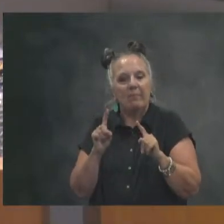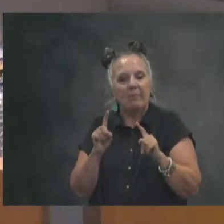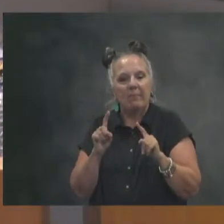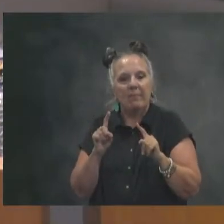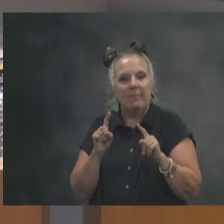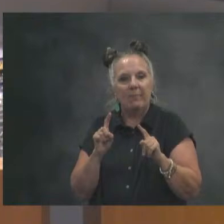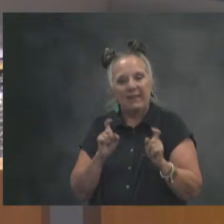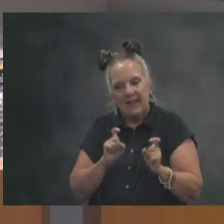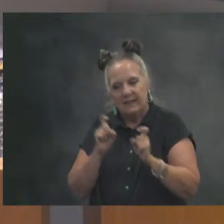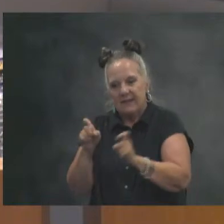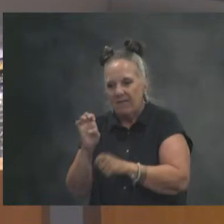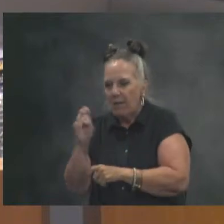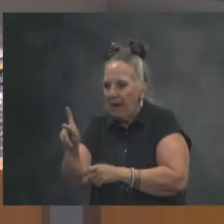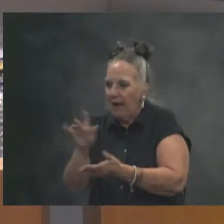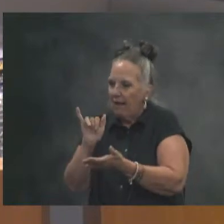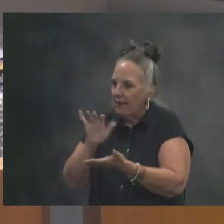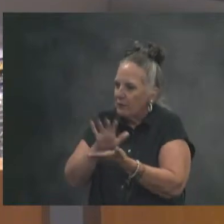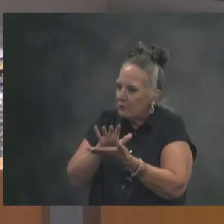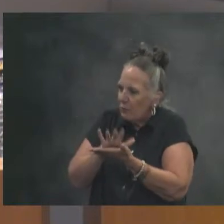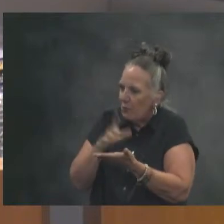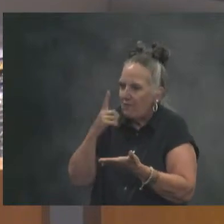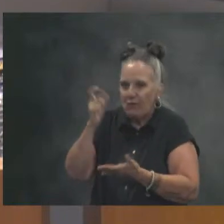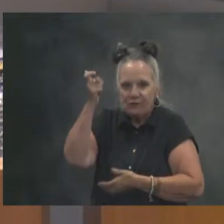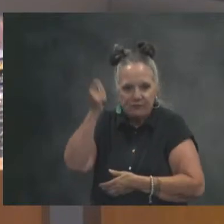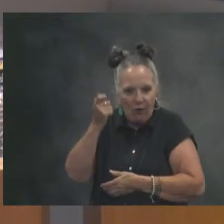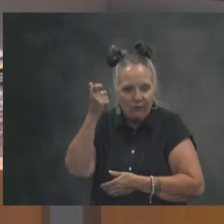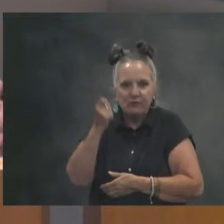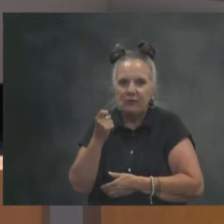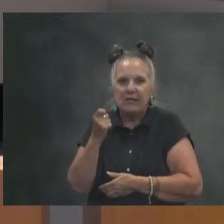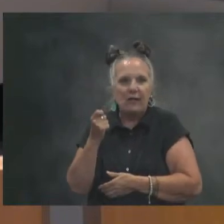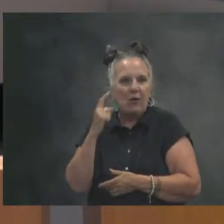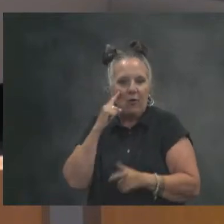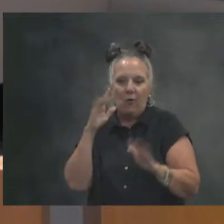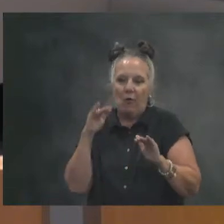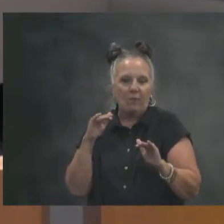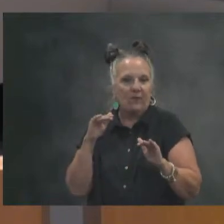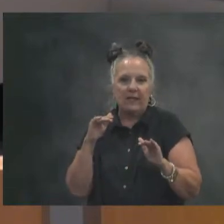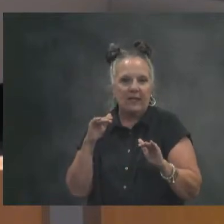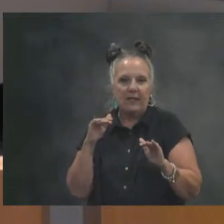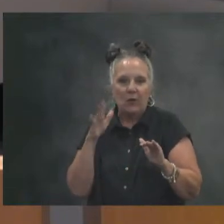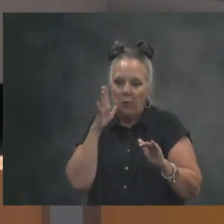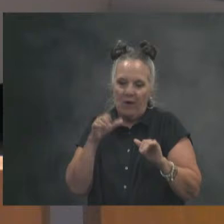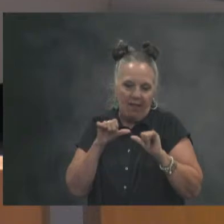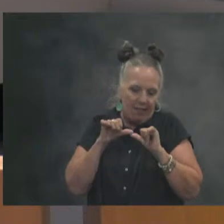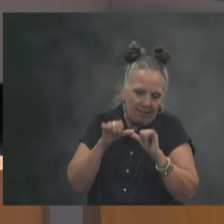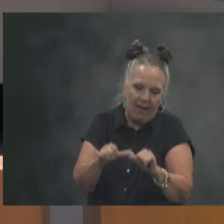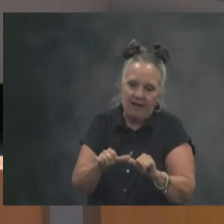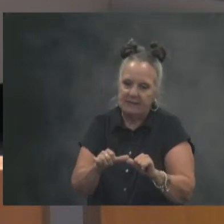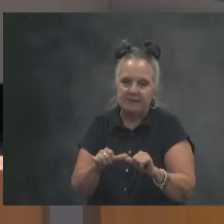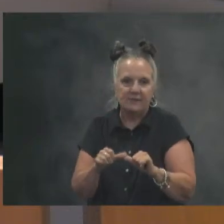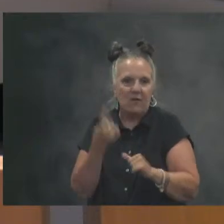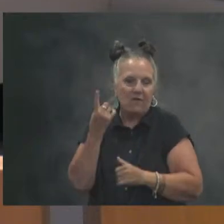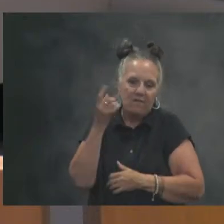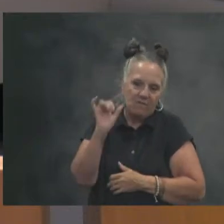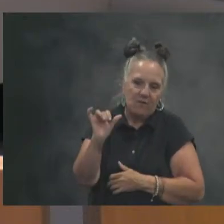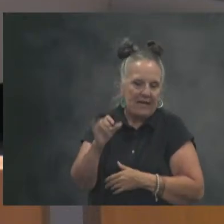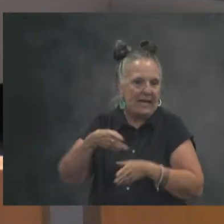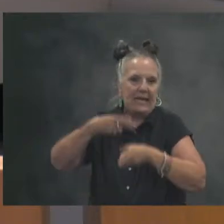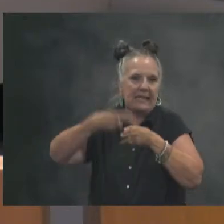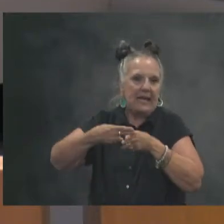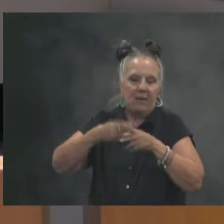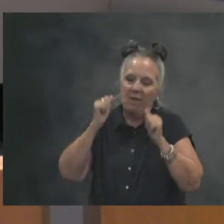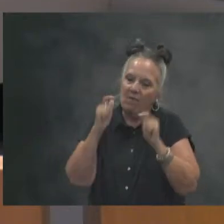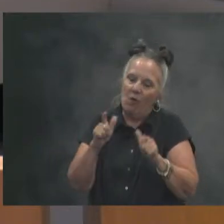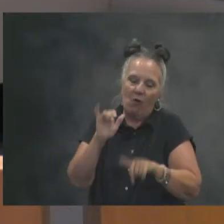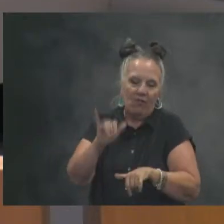an organization like the schools for scholarships that hopefully will last, forever, in the name of all that